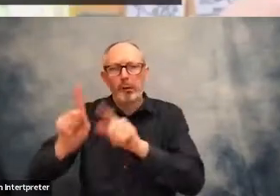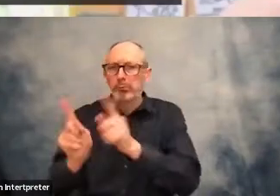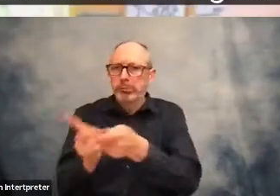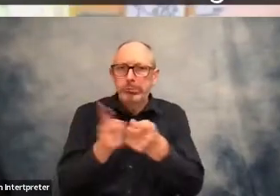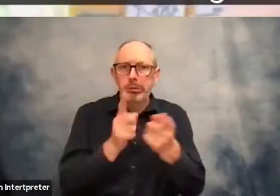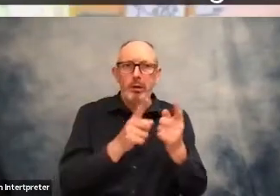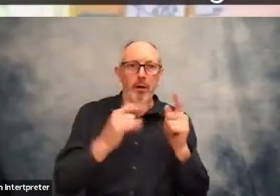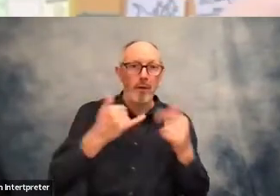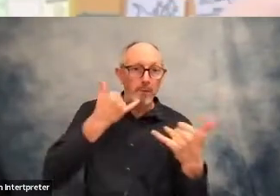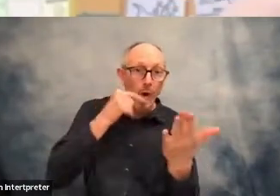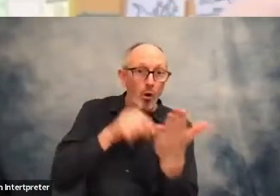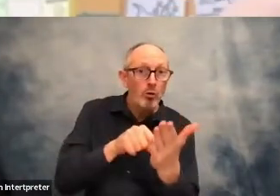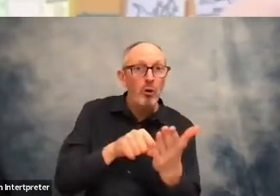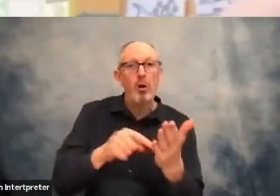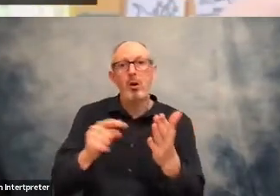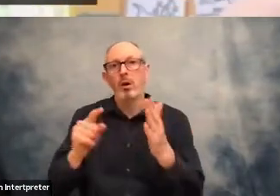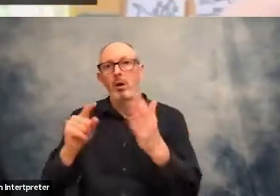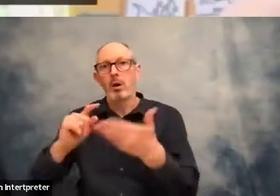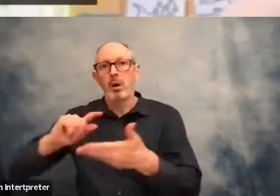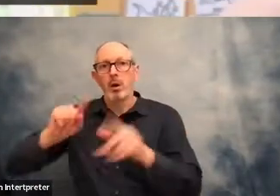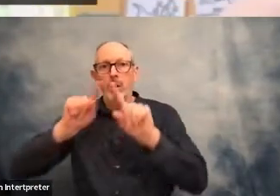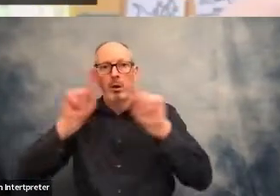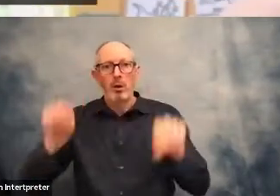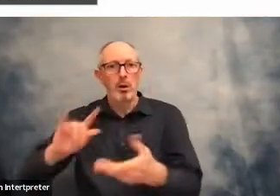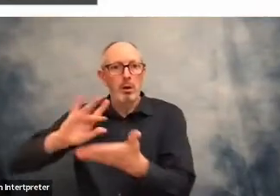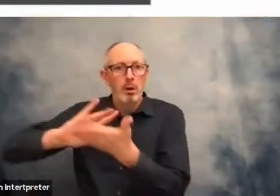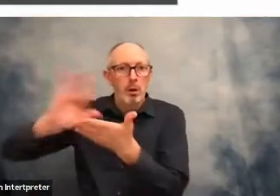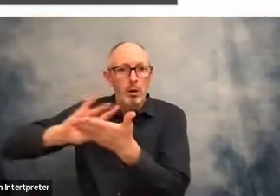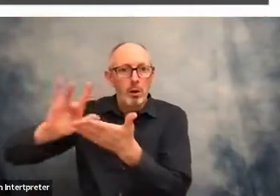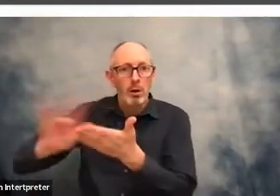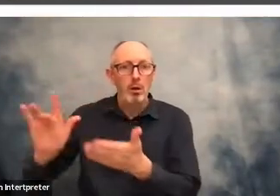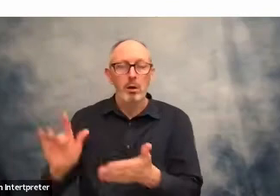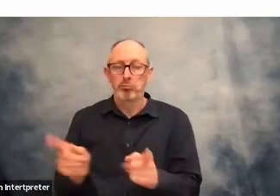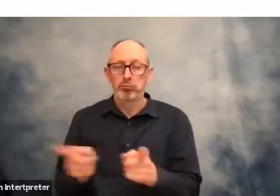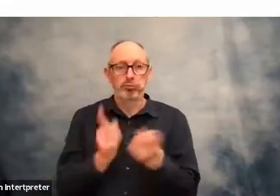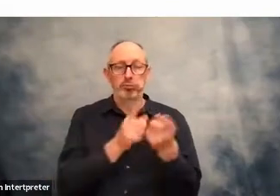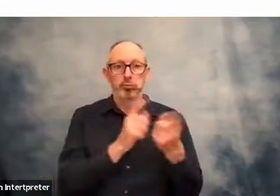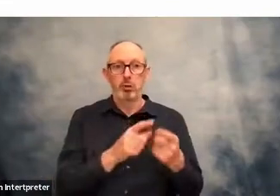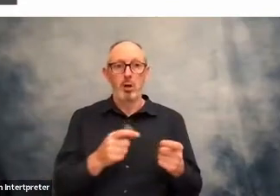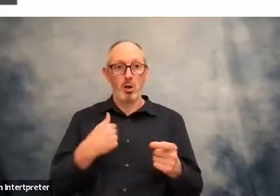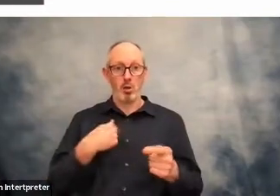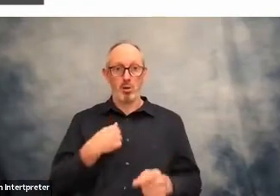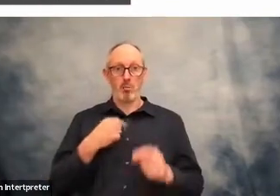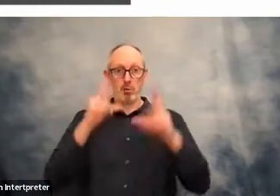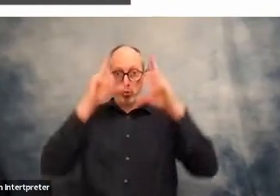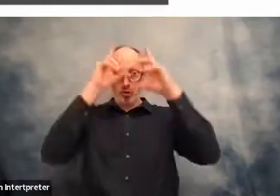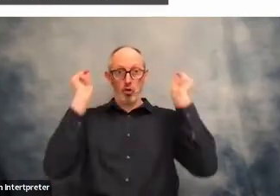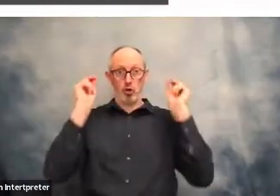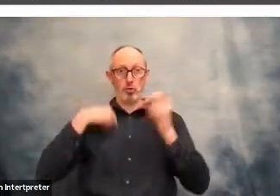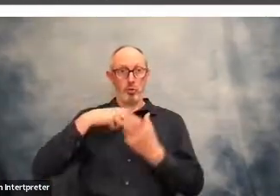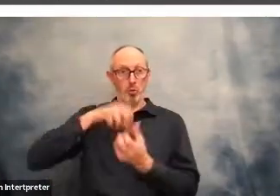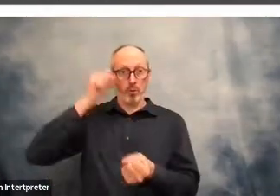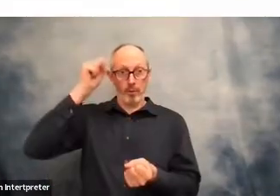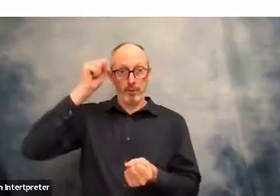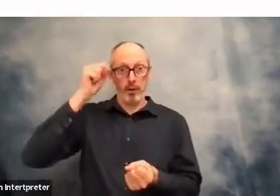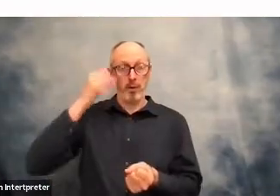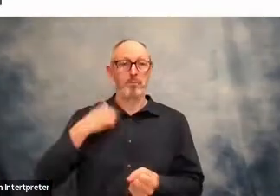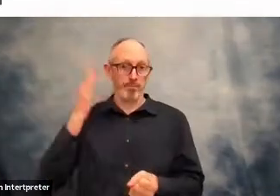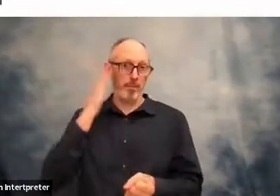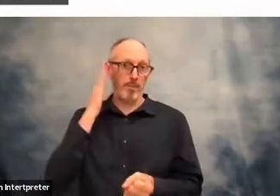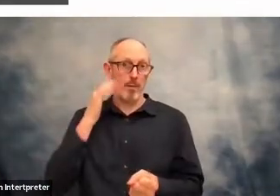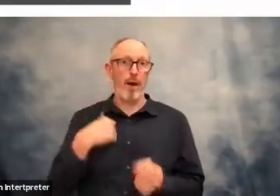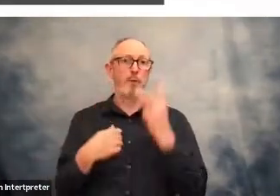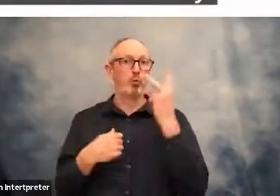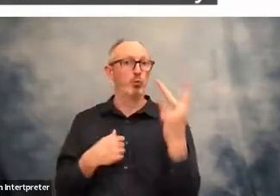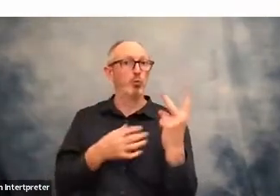with a significant ongoing admin burden. I'm a nurse of over 14 years and a mum to wonderfully autistic